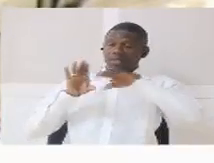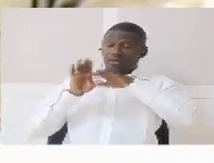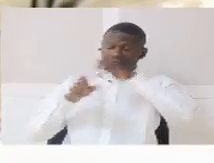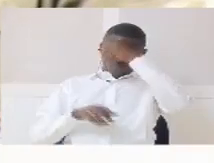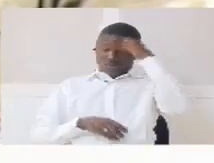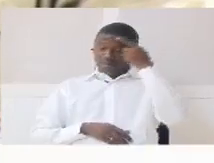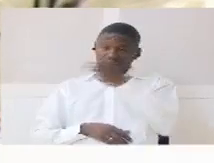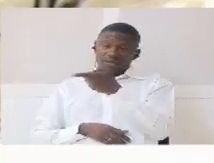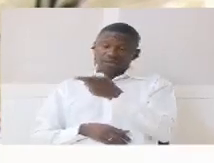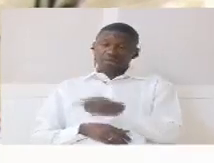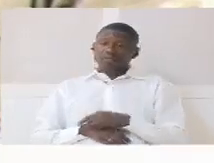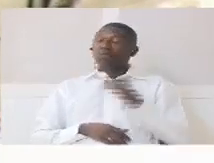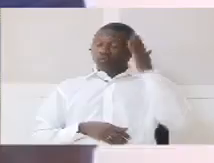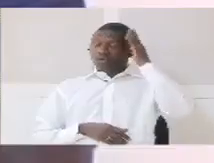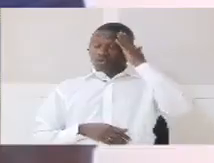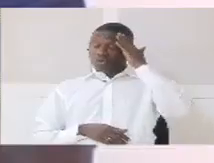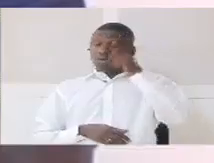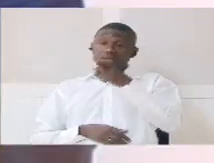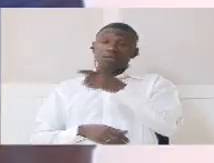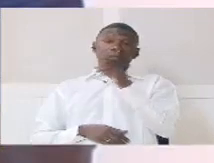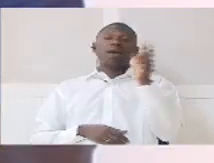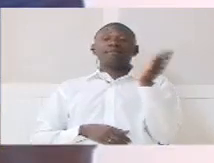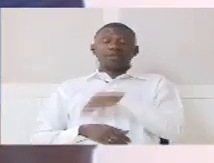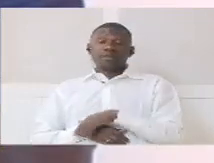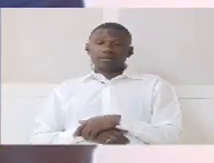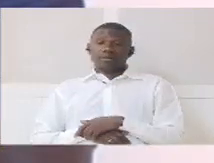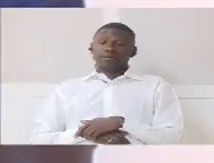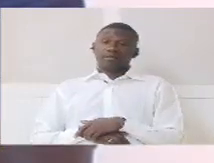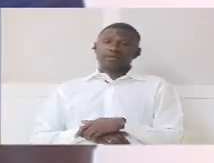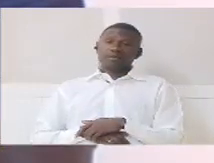within our level, we know that they are lying.